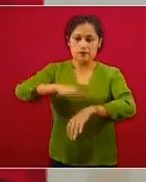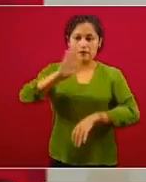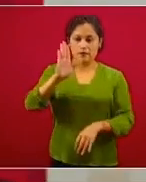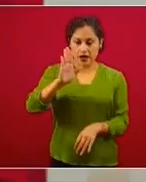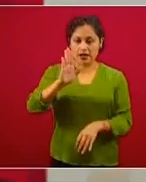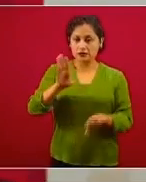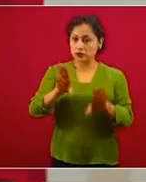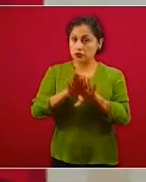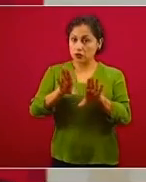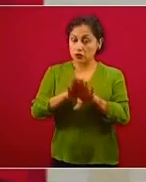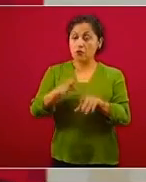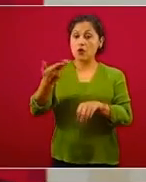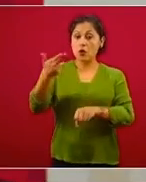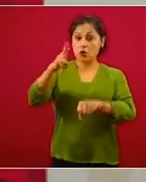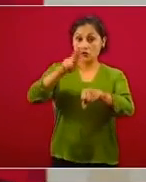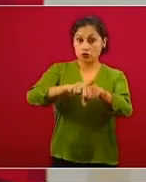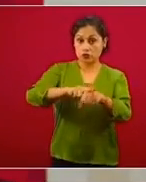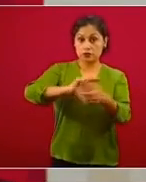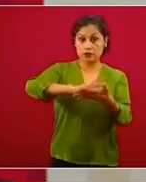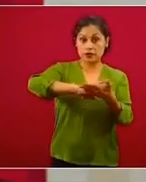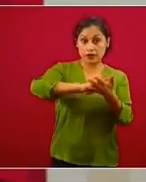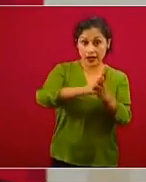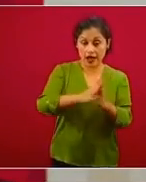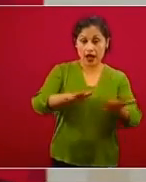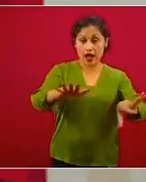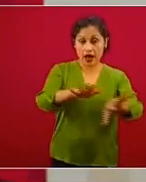of expansion the health sector